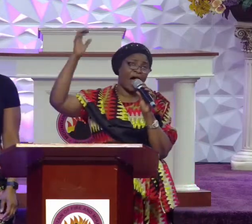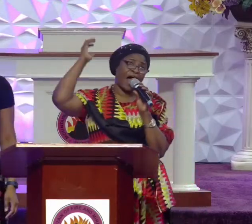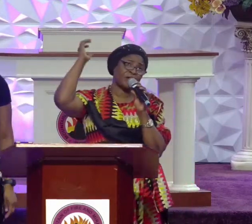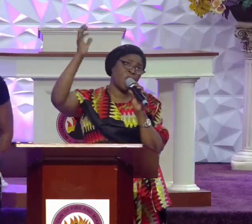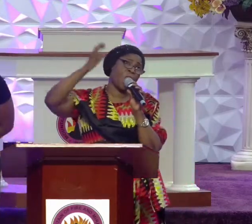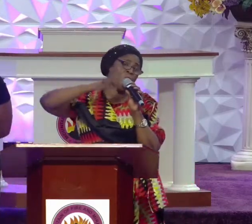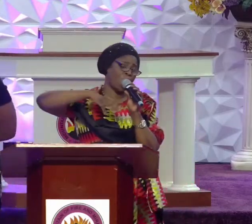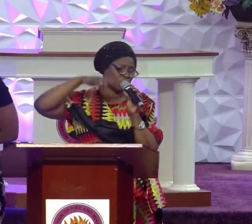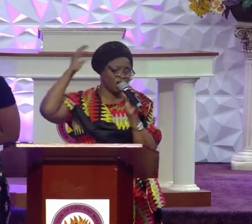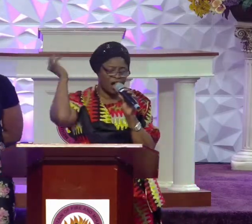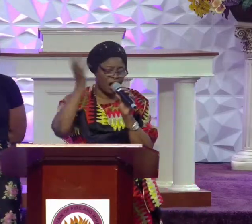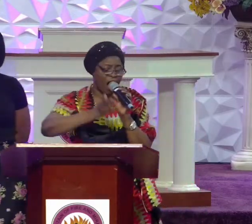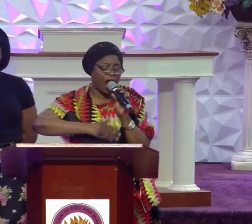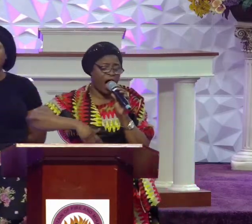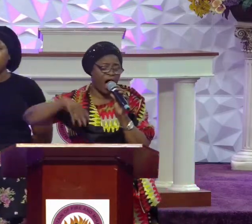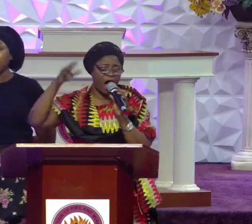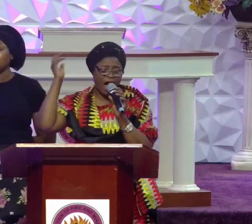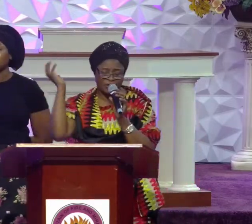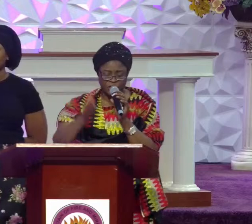King. Kadosh,